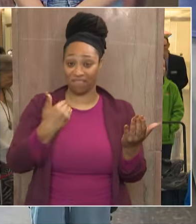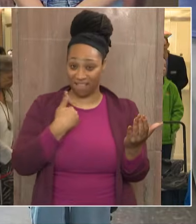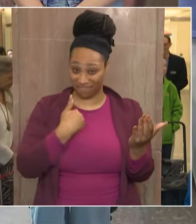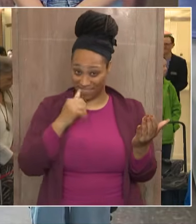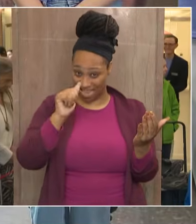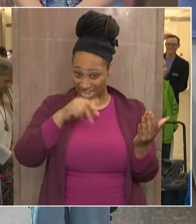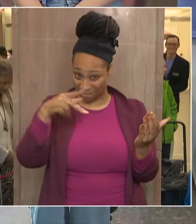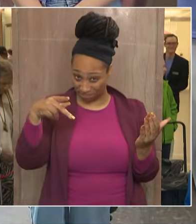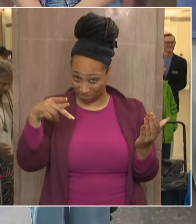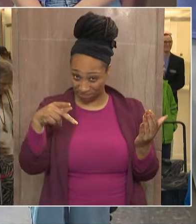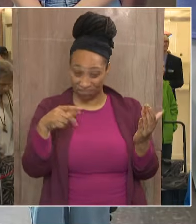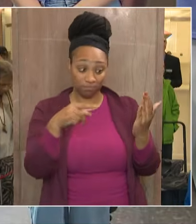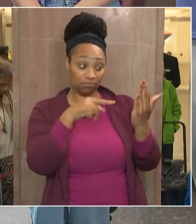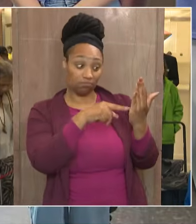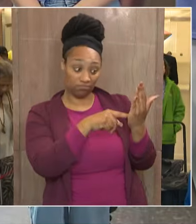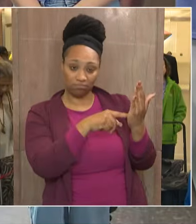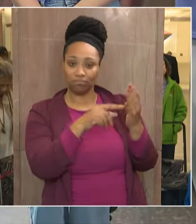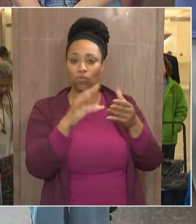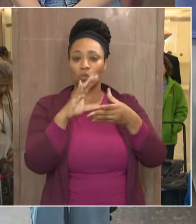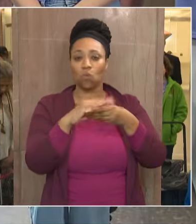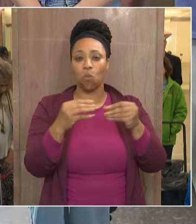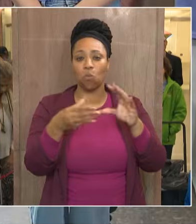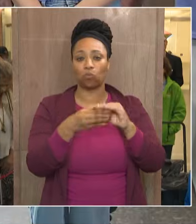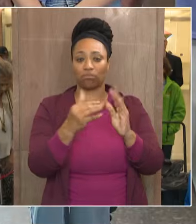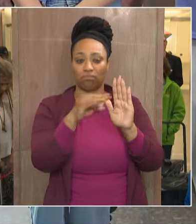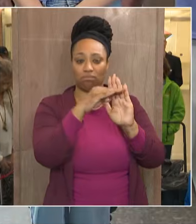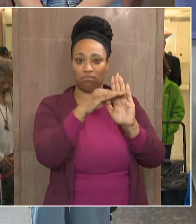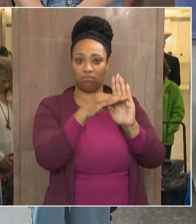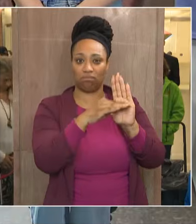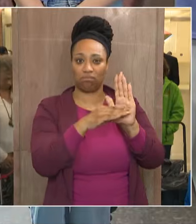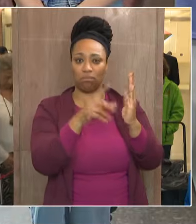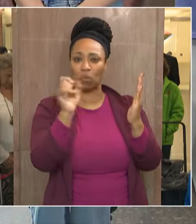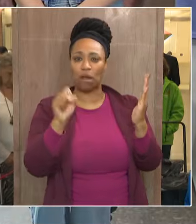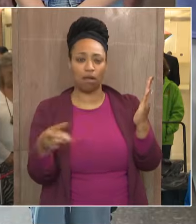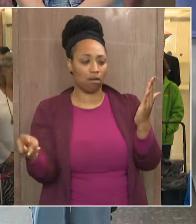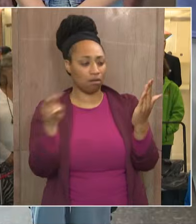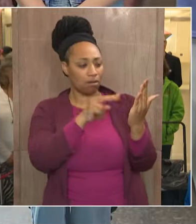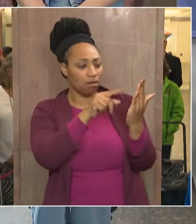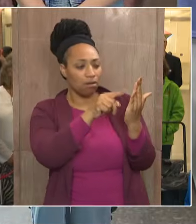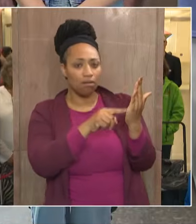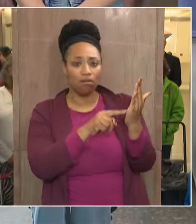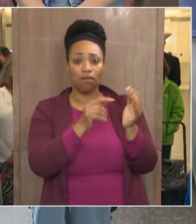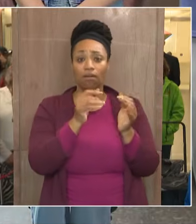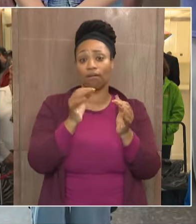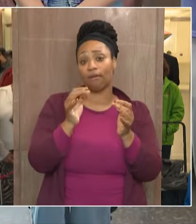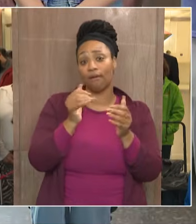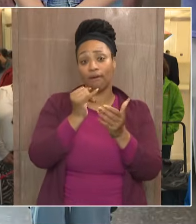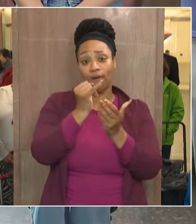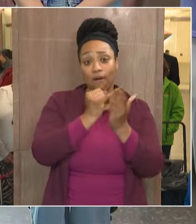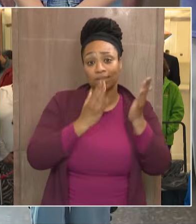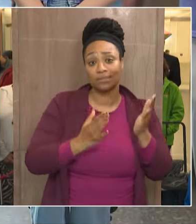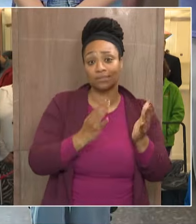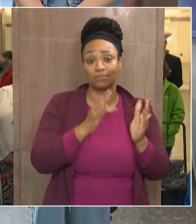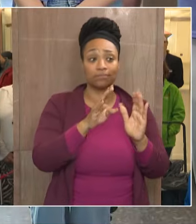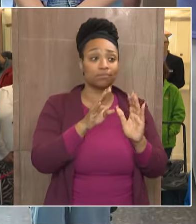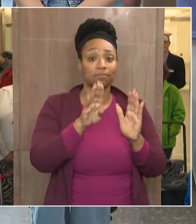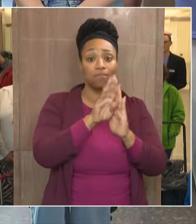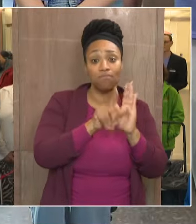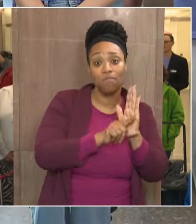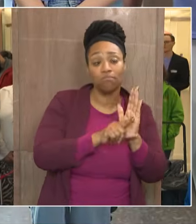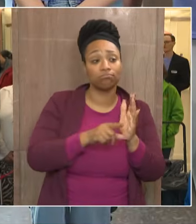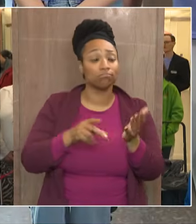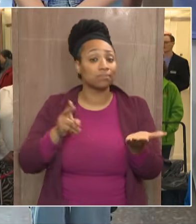available on various platforms. This is, again, as the mayor said, the 3rd year for the Streets for People